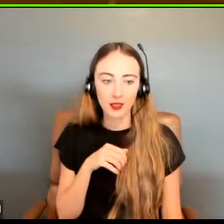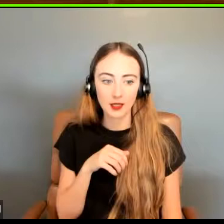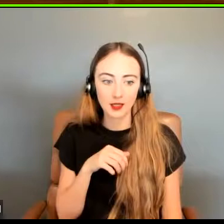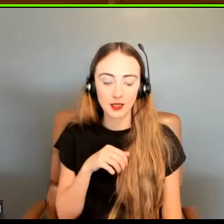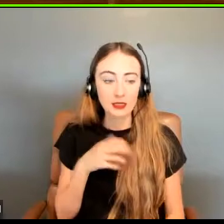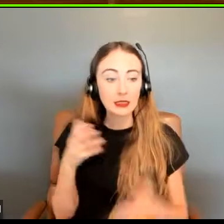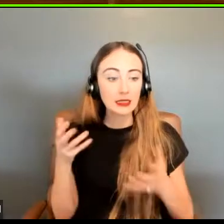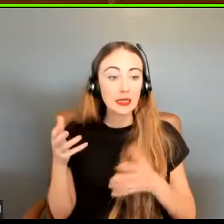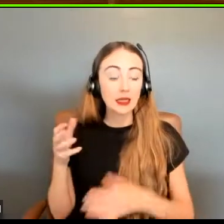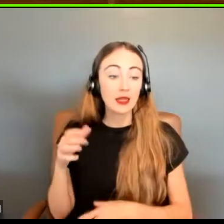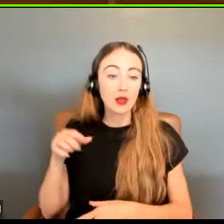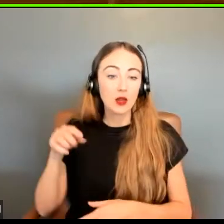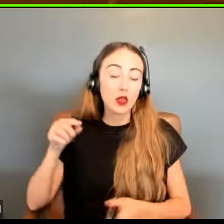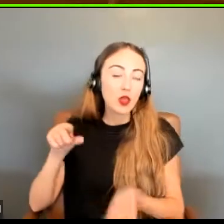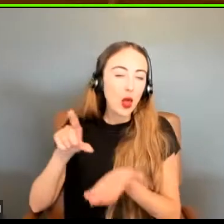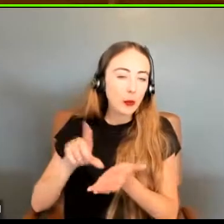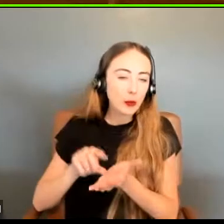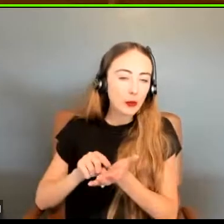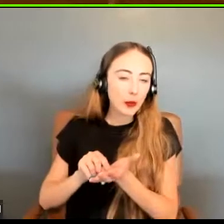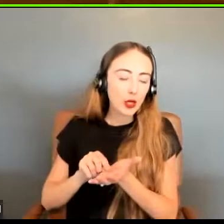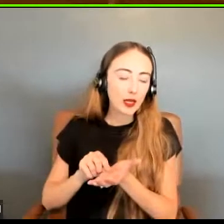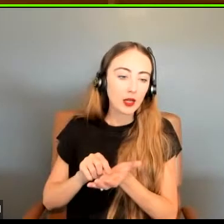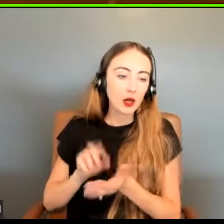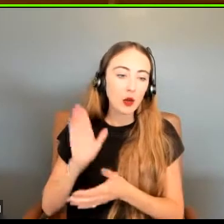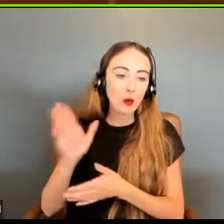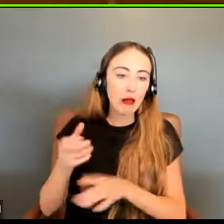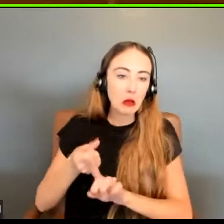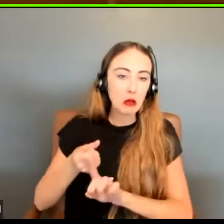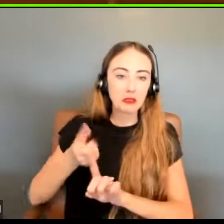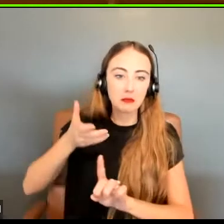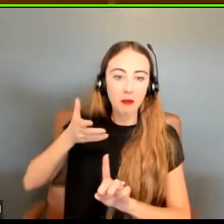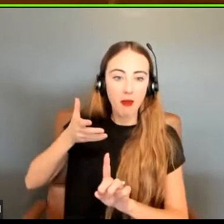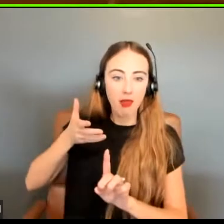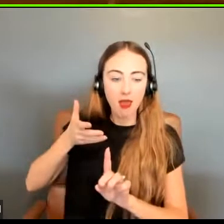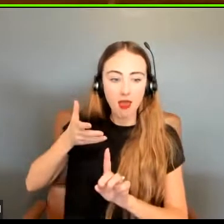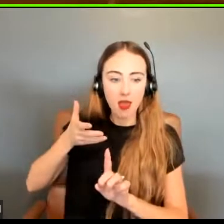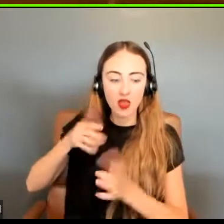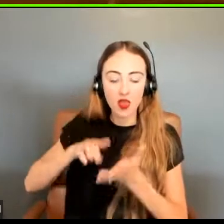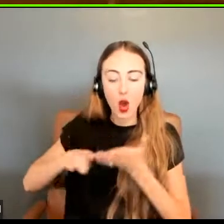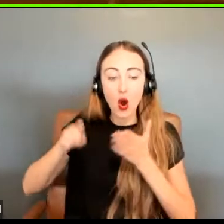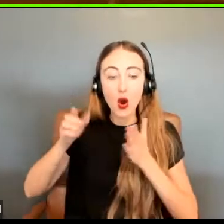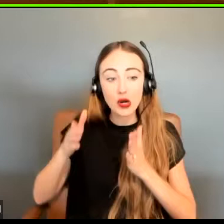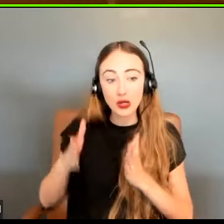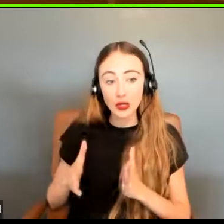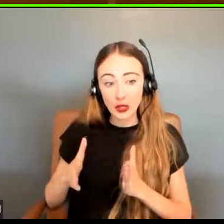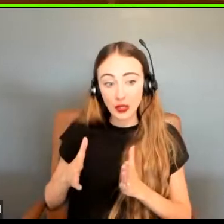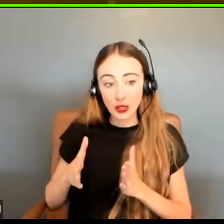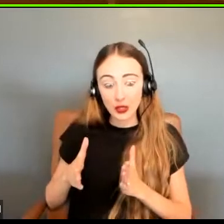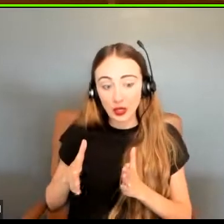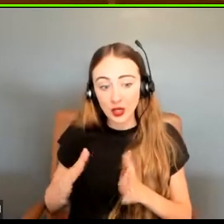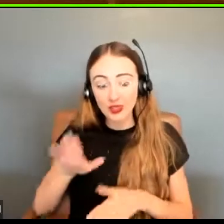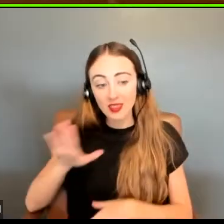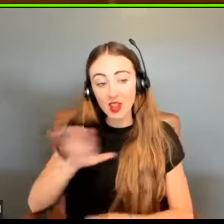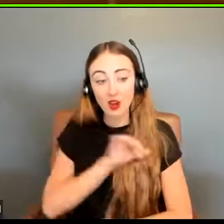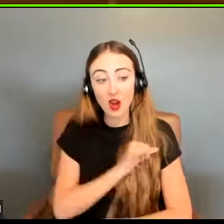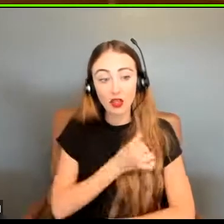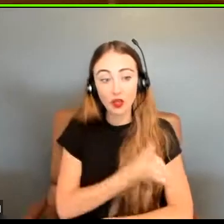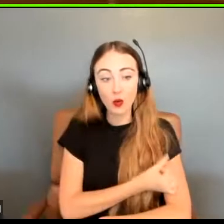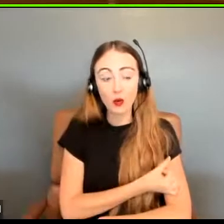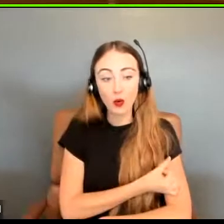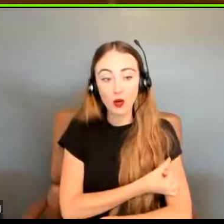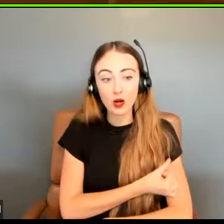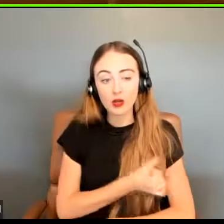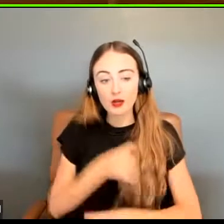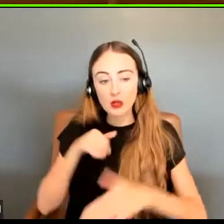What the committee print does is it does expand the auditor and inspector general's authority to